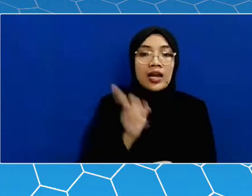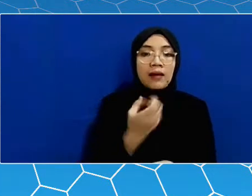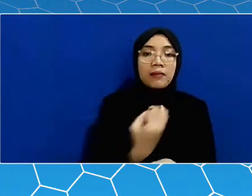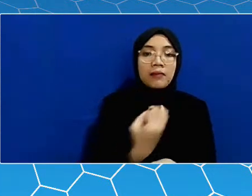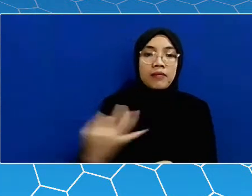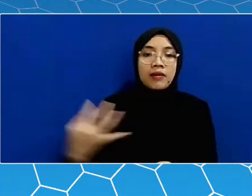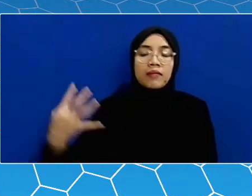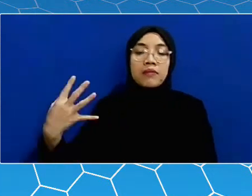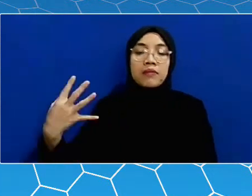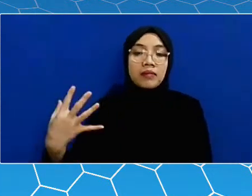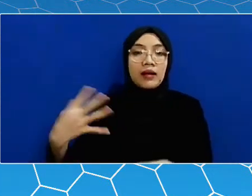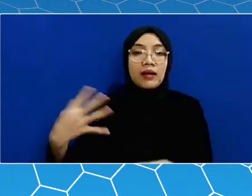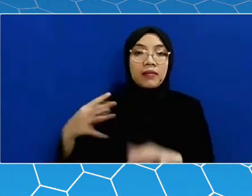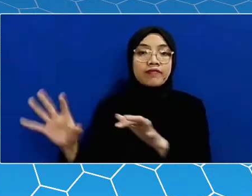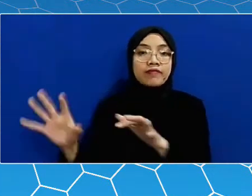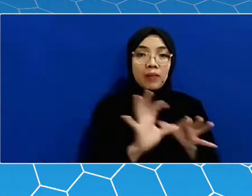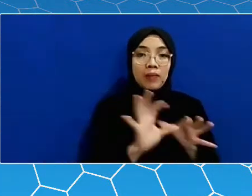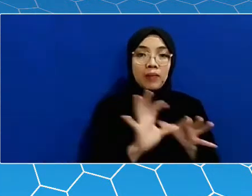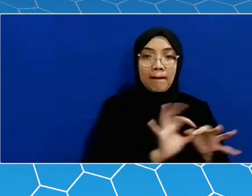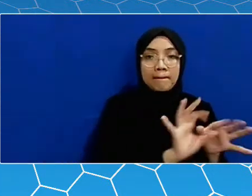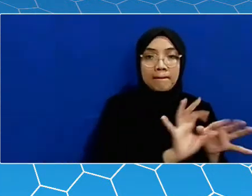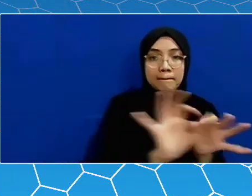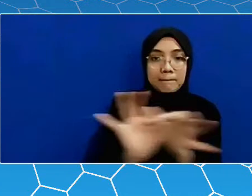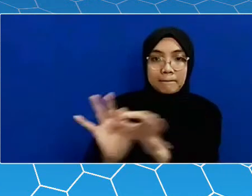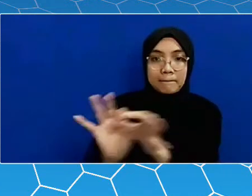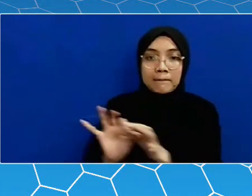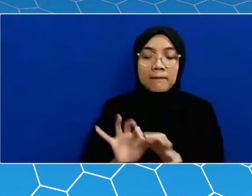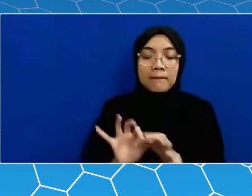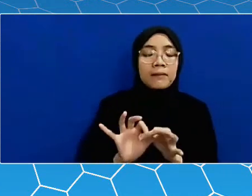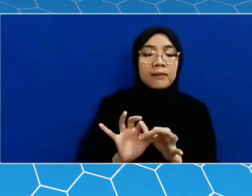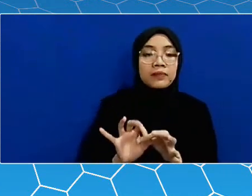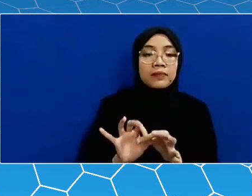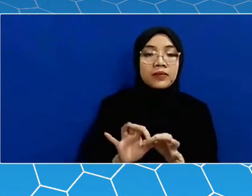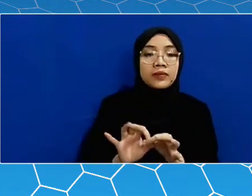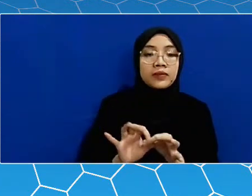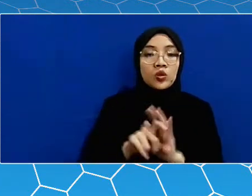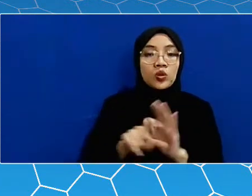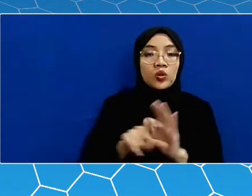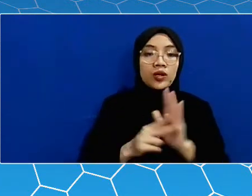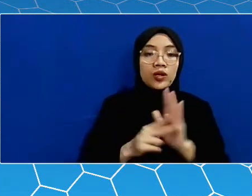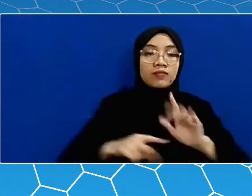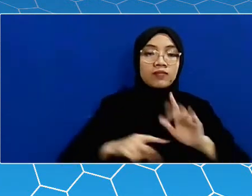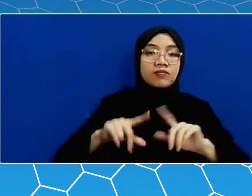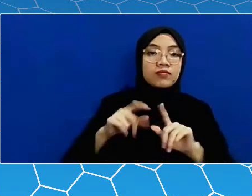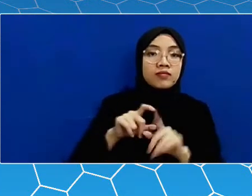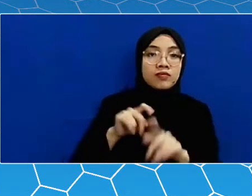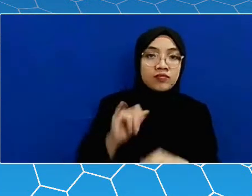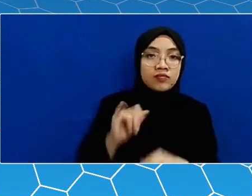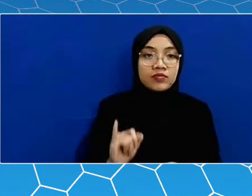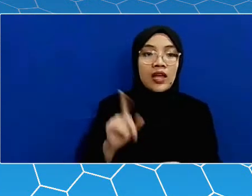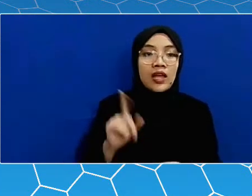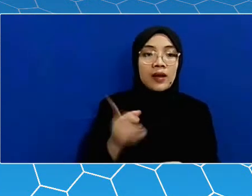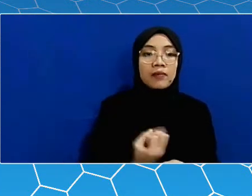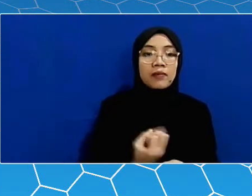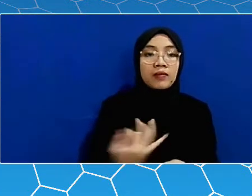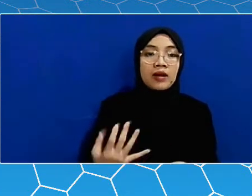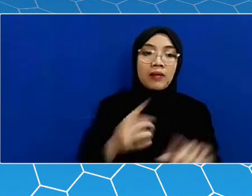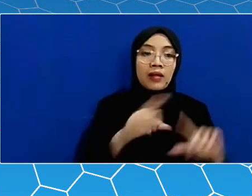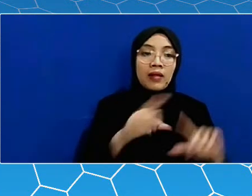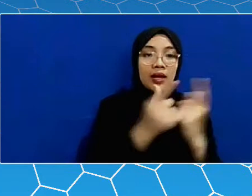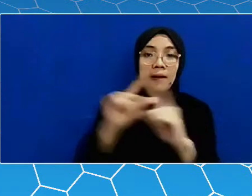and Sesame in Malaysia and the National Diabetes Institute. And we're starting to look at how we can take a similar approach in